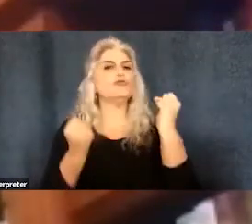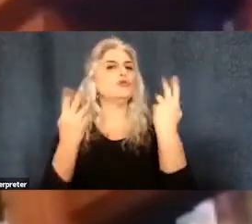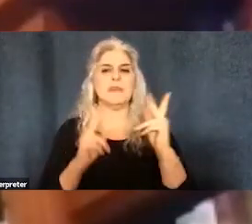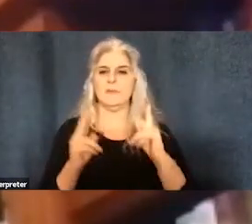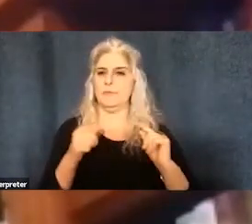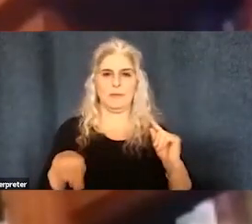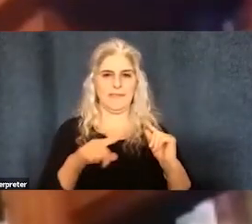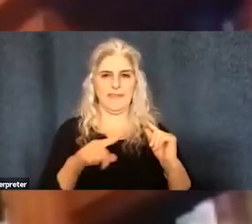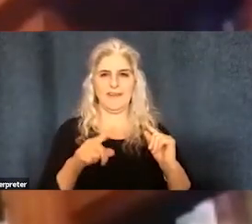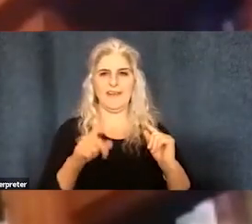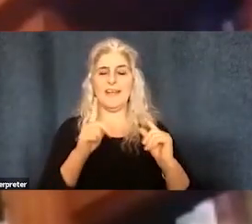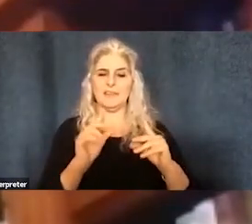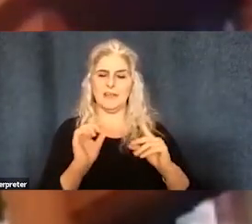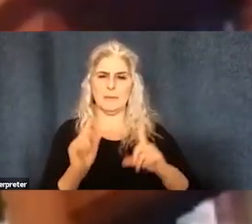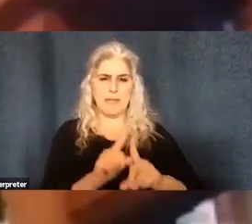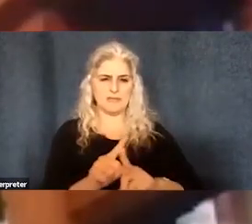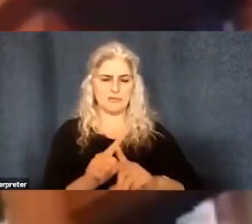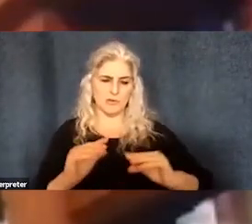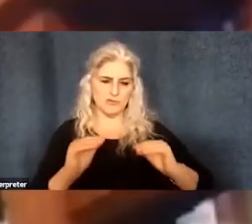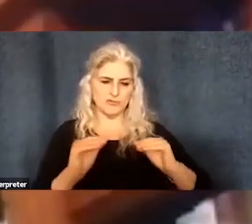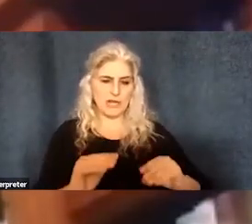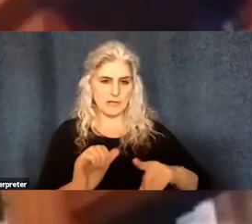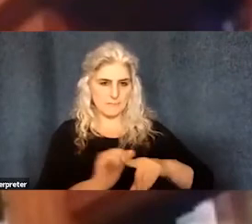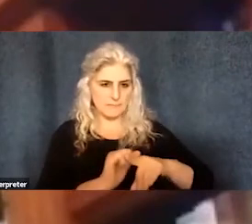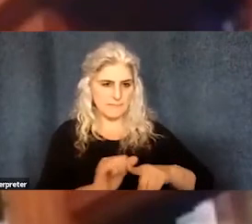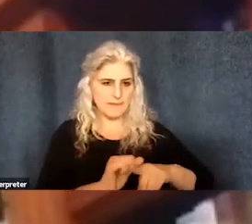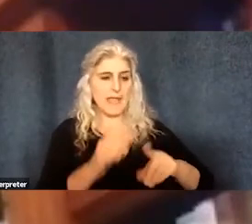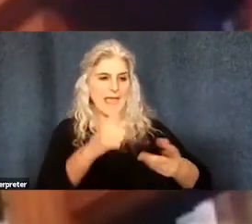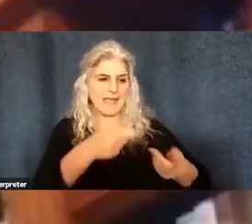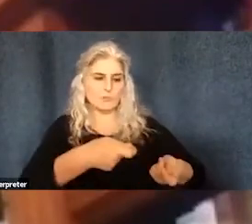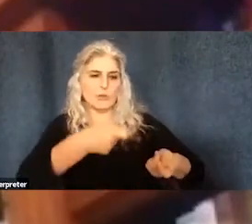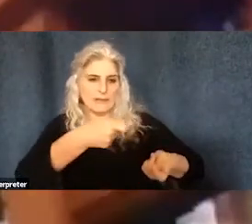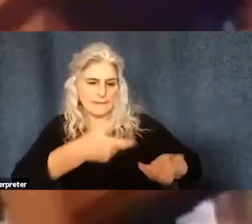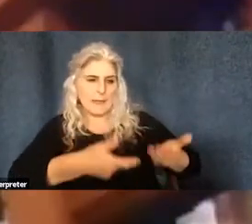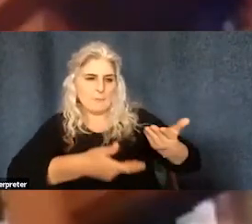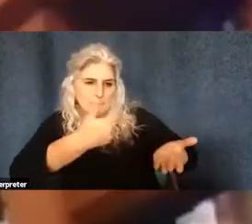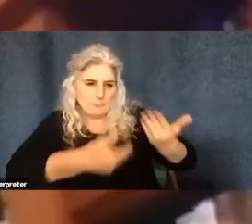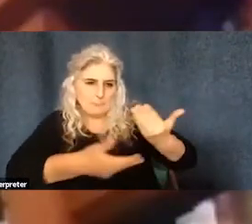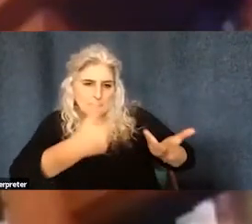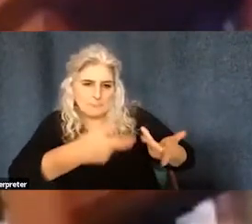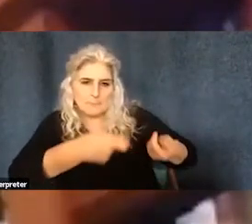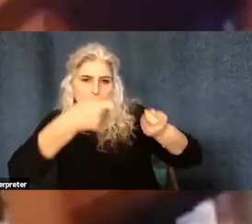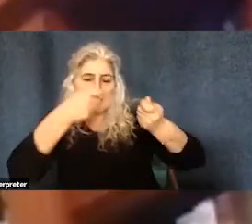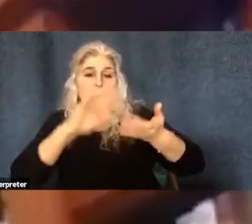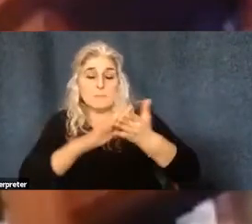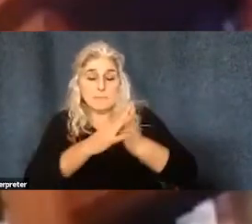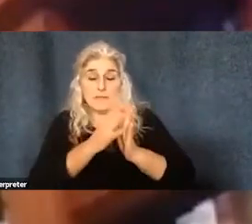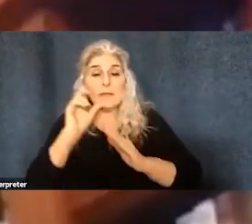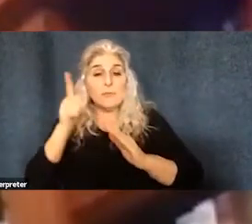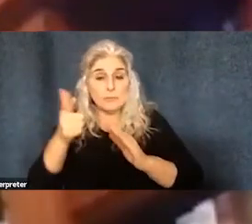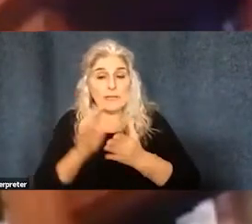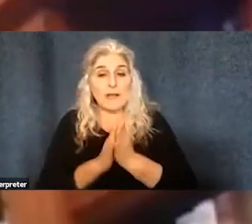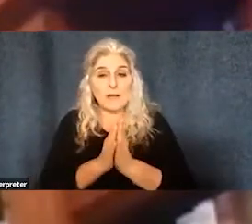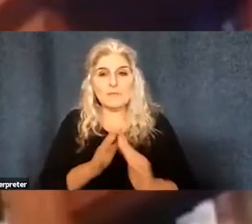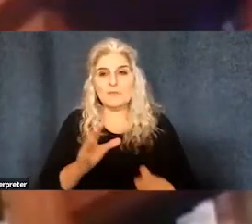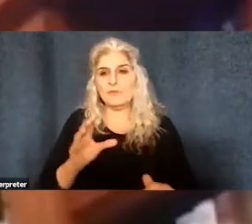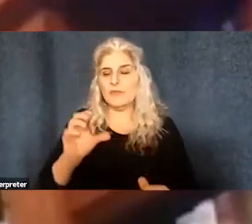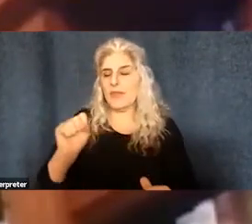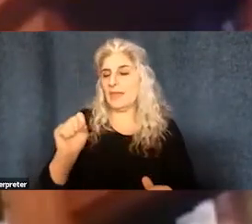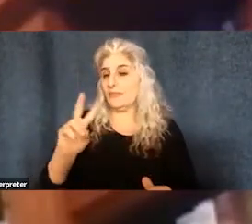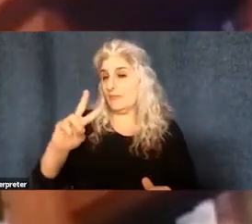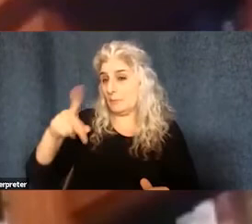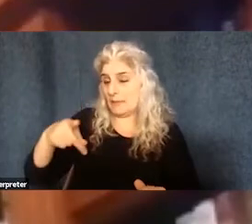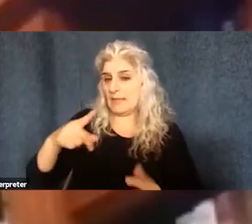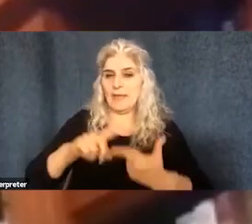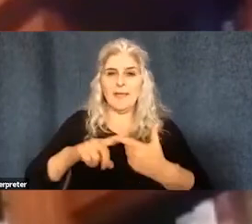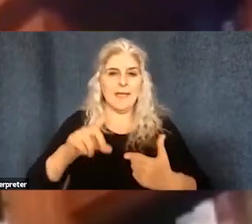and bring them up into the organization so that they do get to the SVP and C-suite level and then can go on boards.